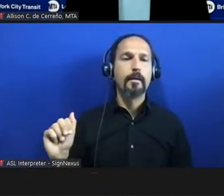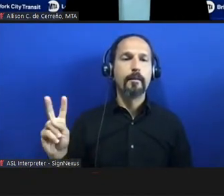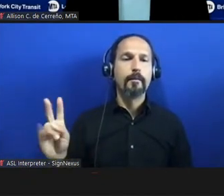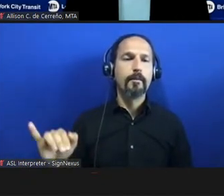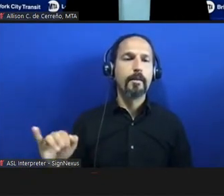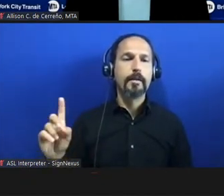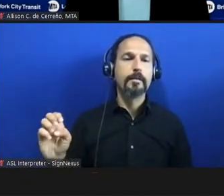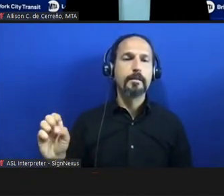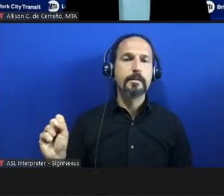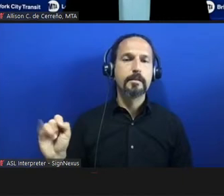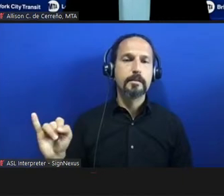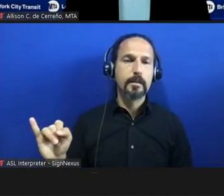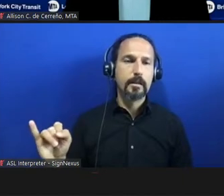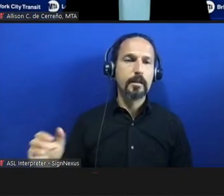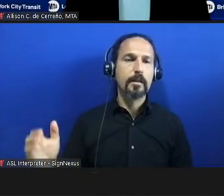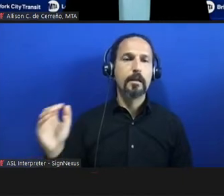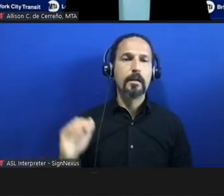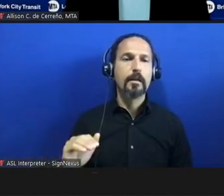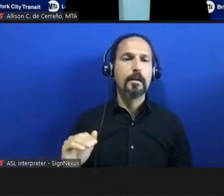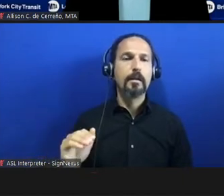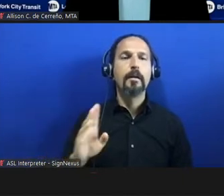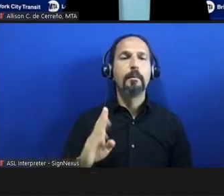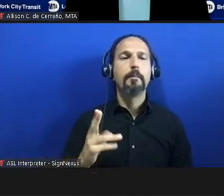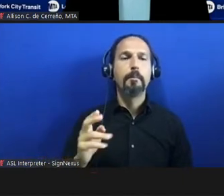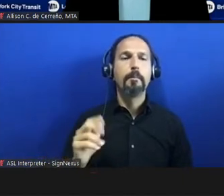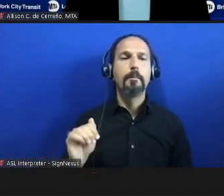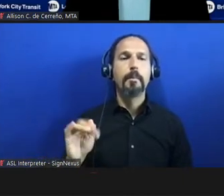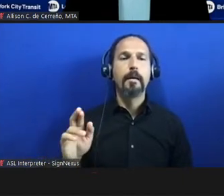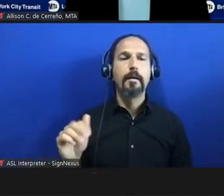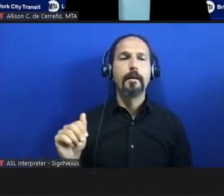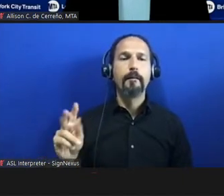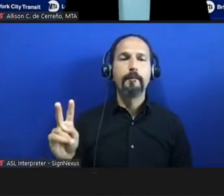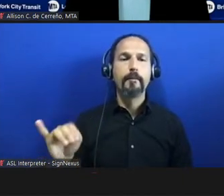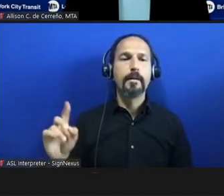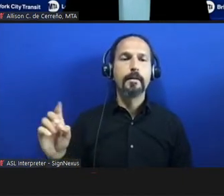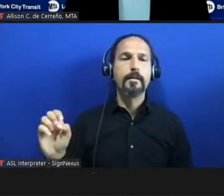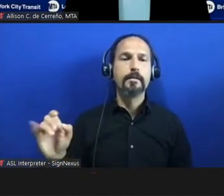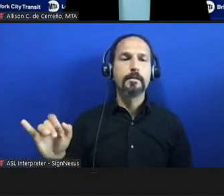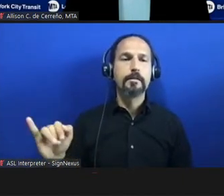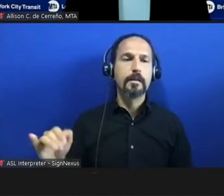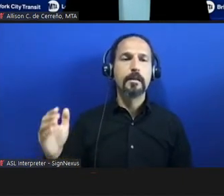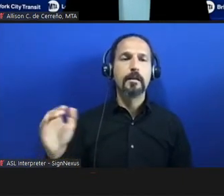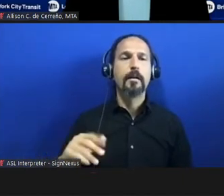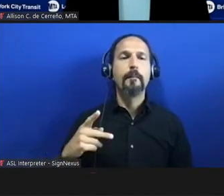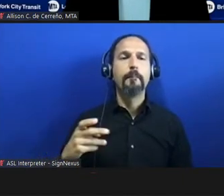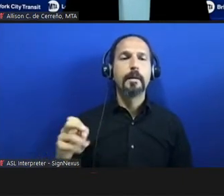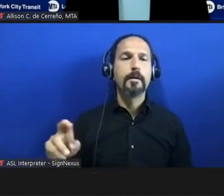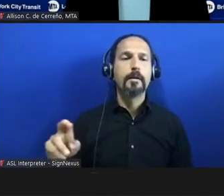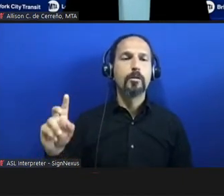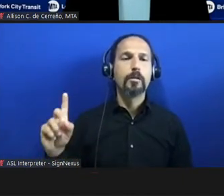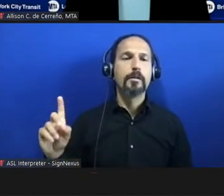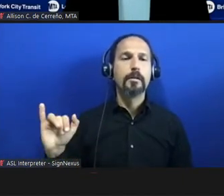our next speaker is beta B Desai followed by Peter dinolfo